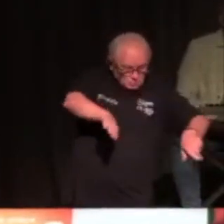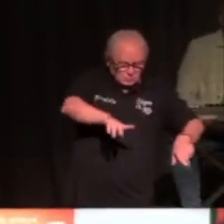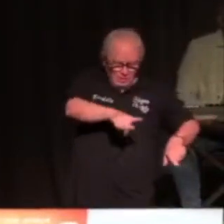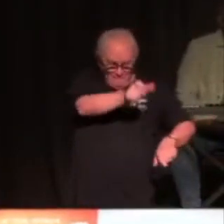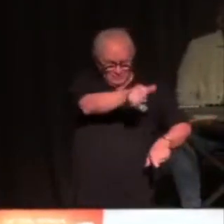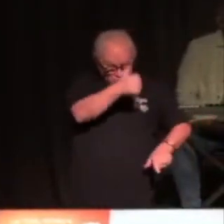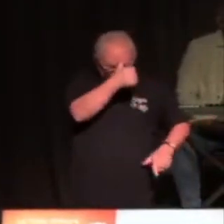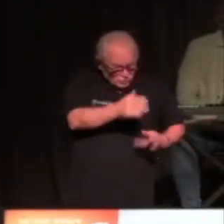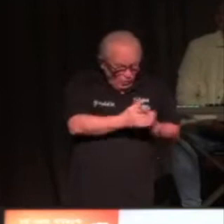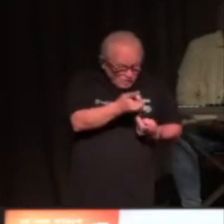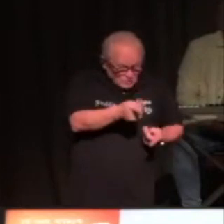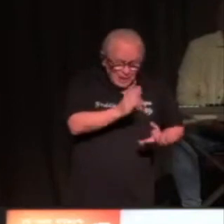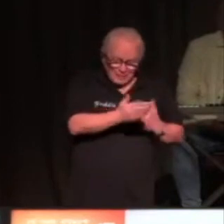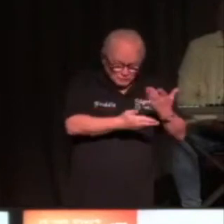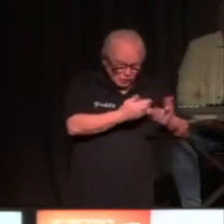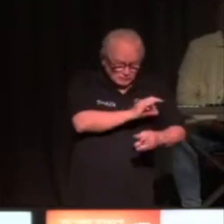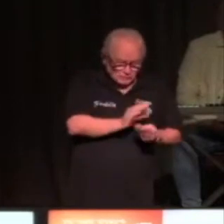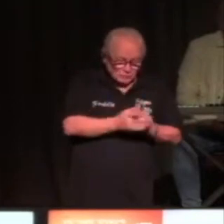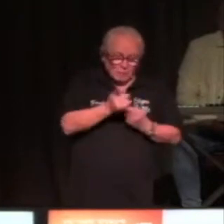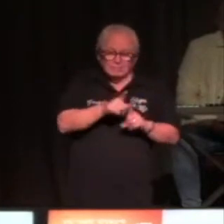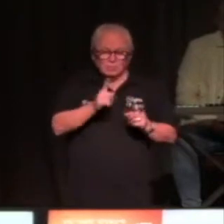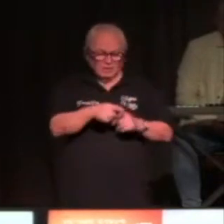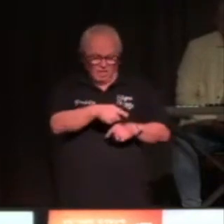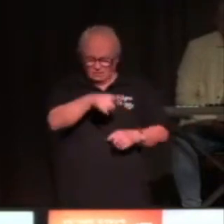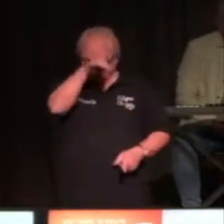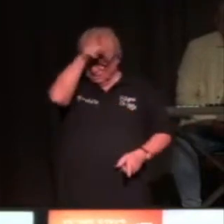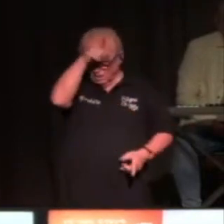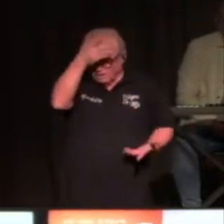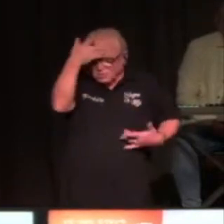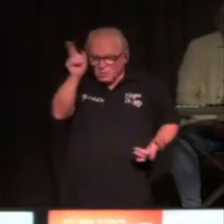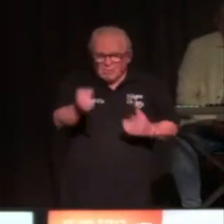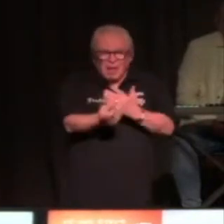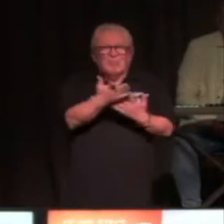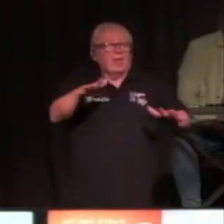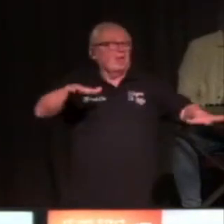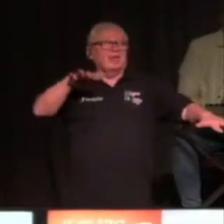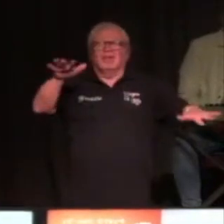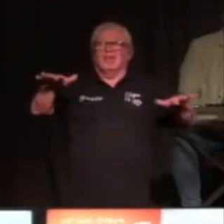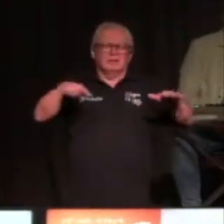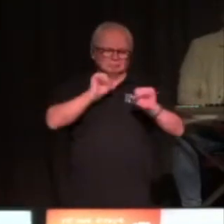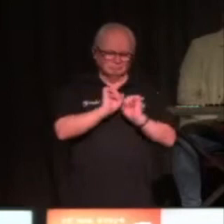This is a servant. But he's clueless about what's going on.